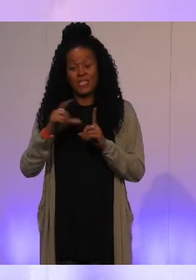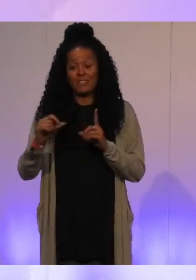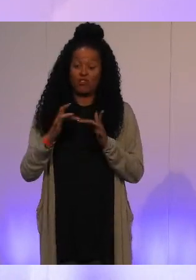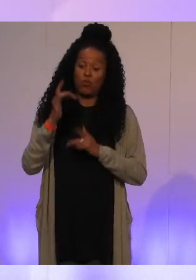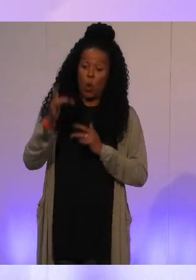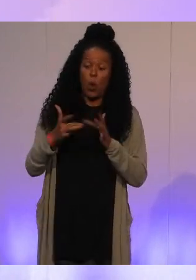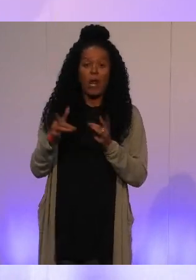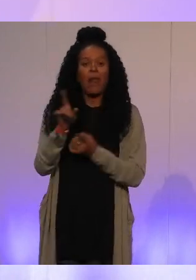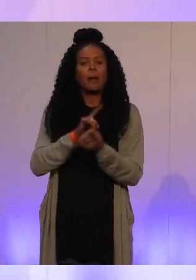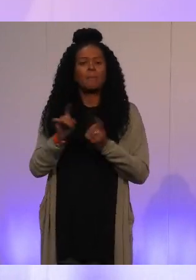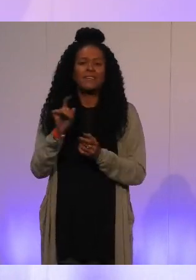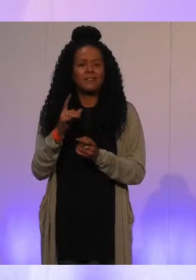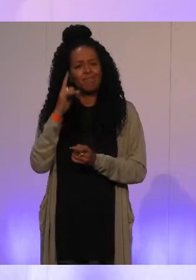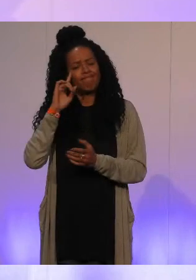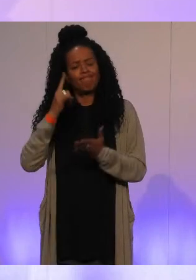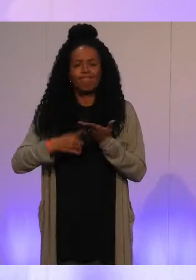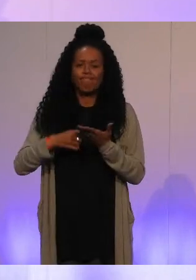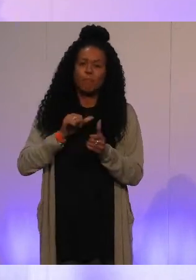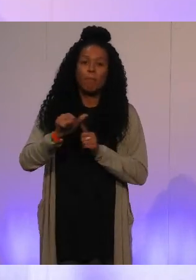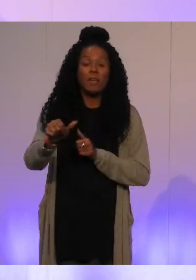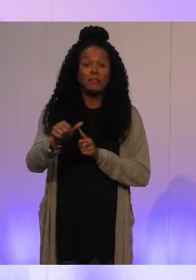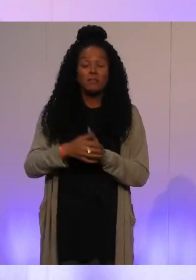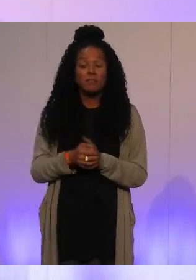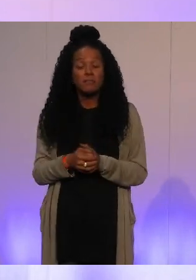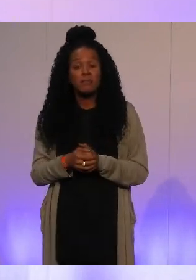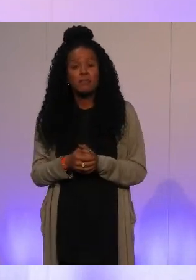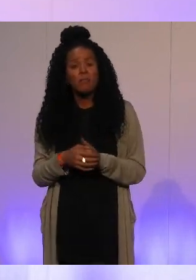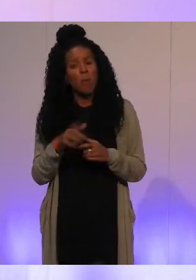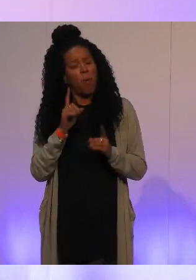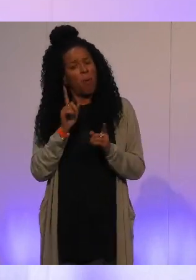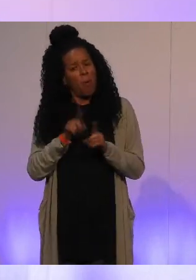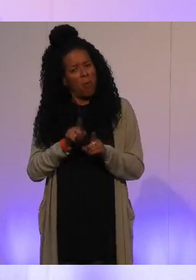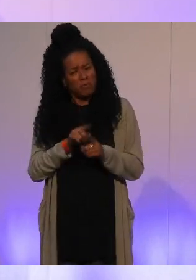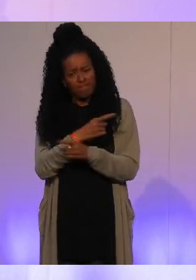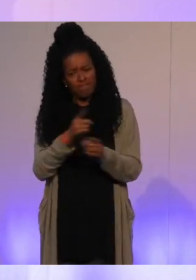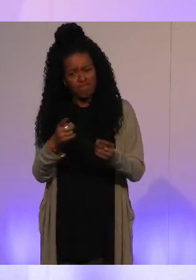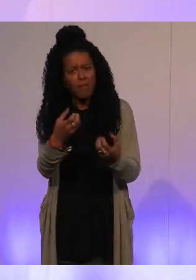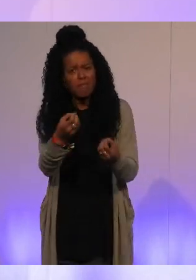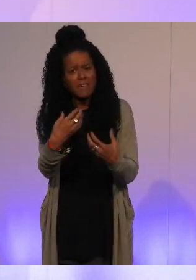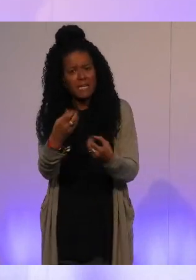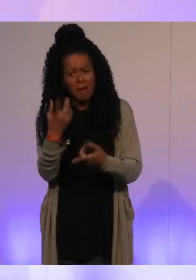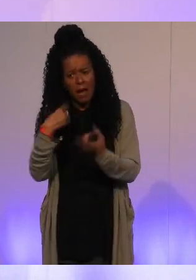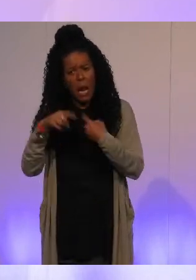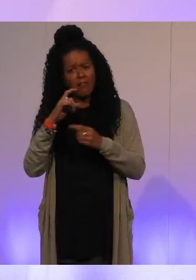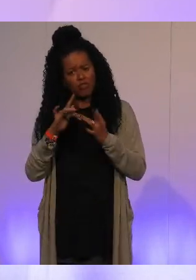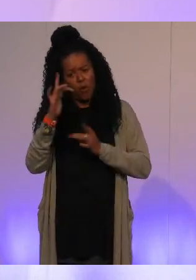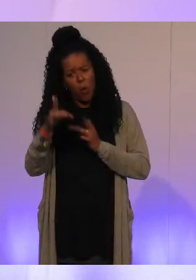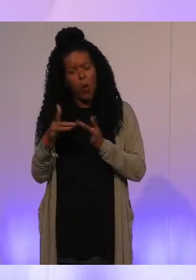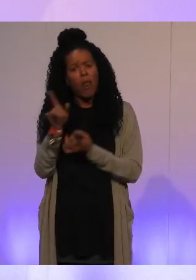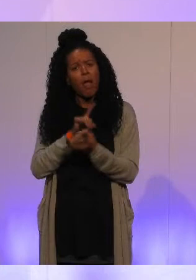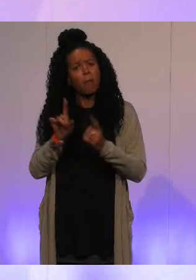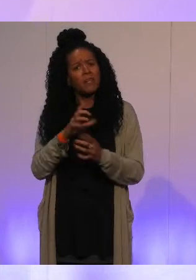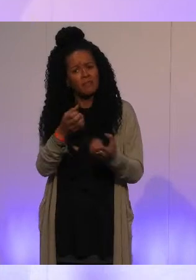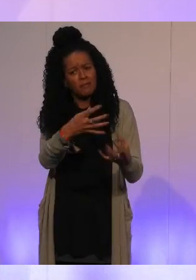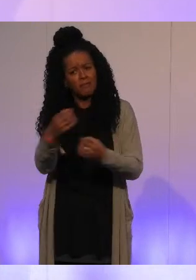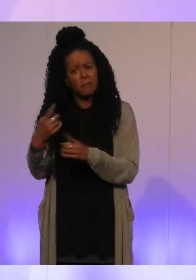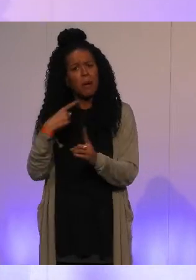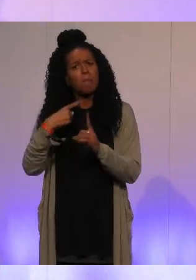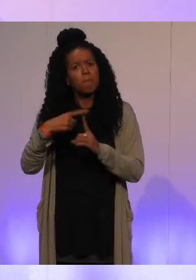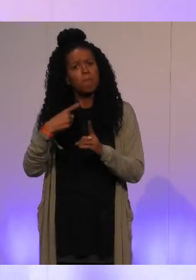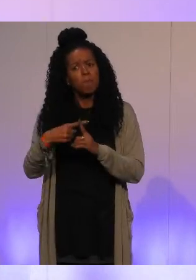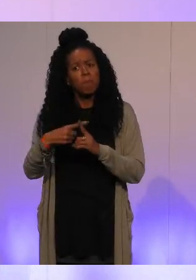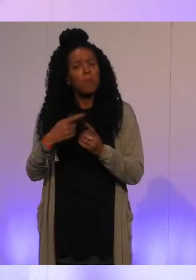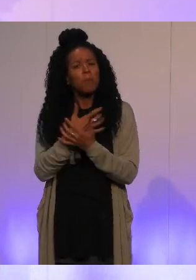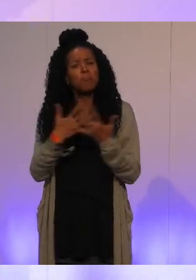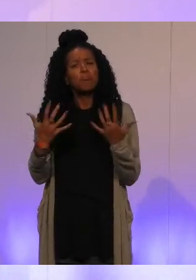format seemed best. And frankly, it's also in response to the really great feedback we got about this format last year and record levels